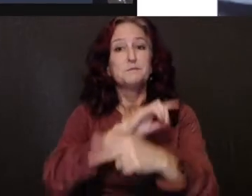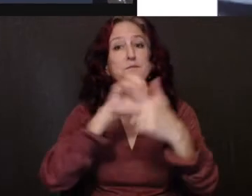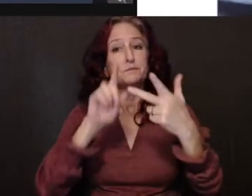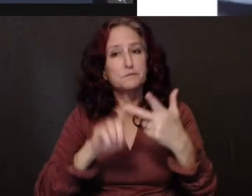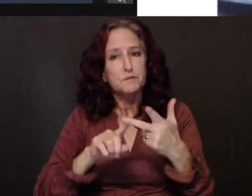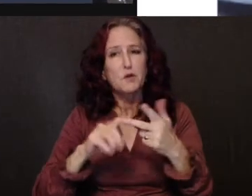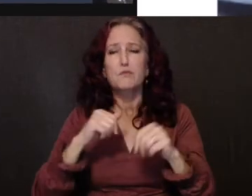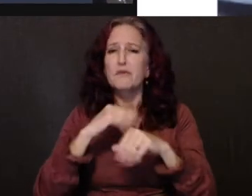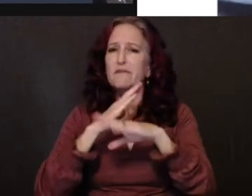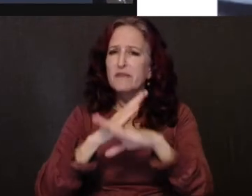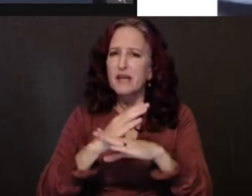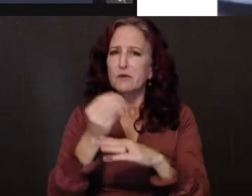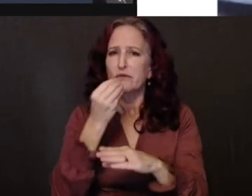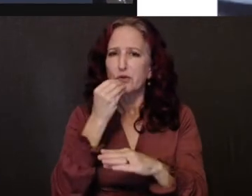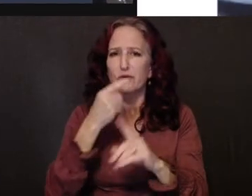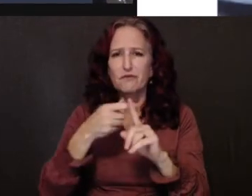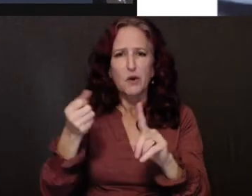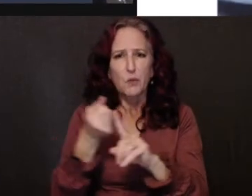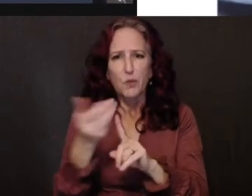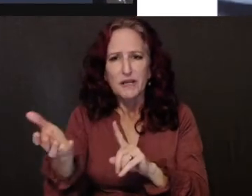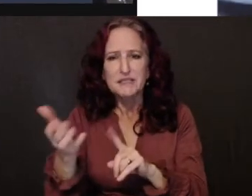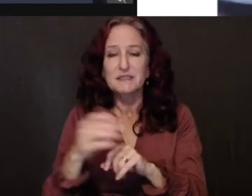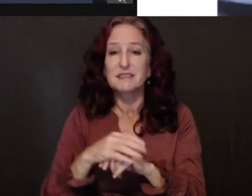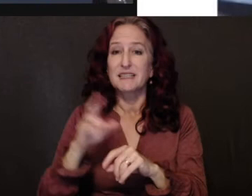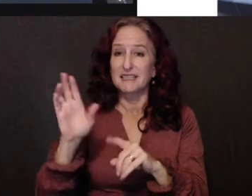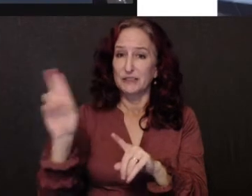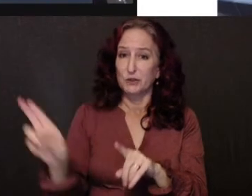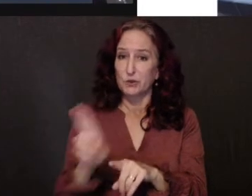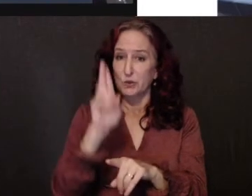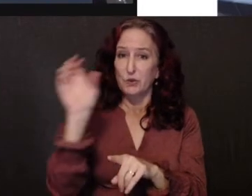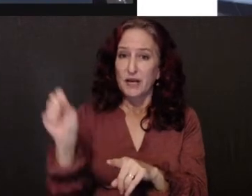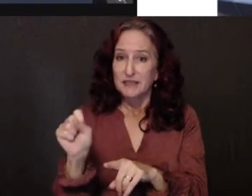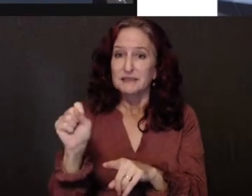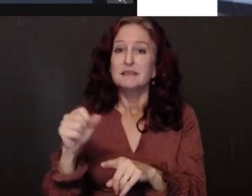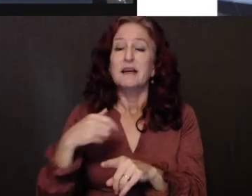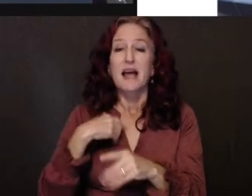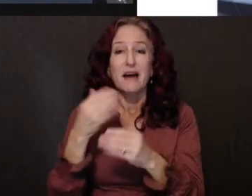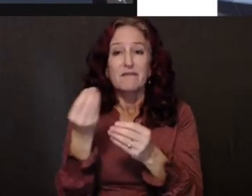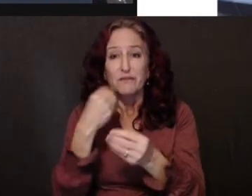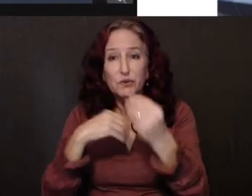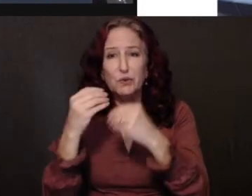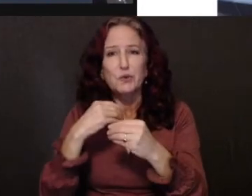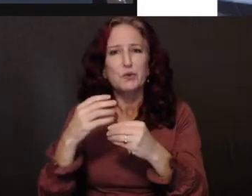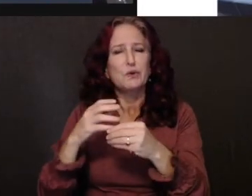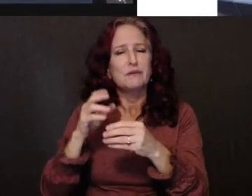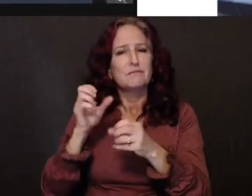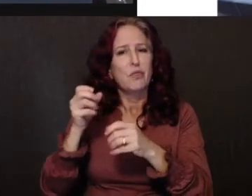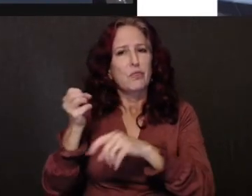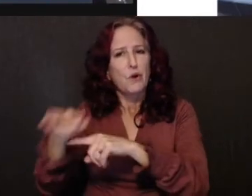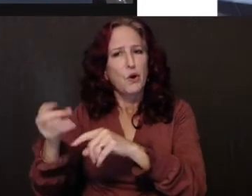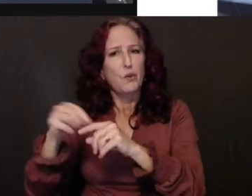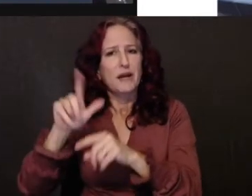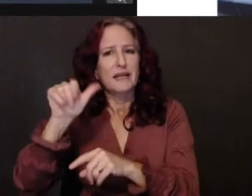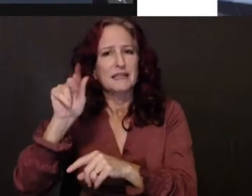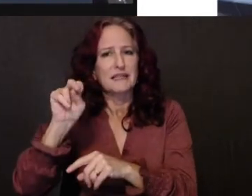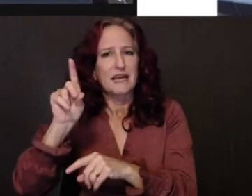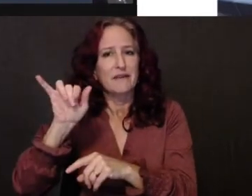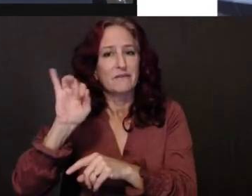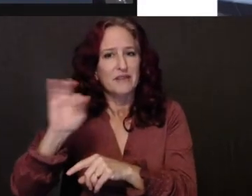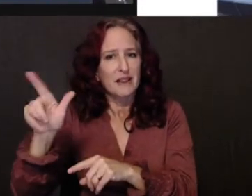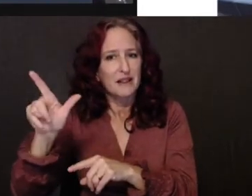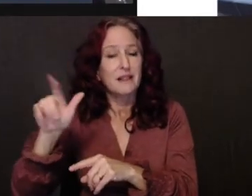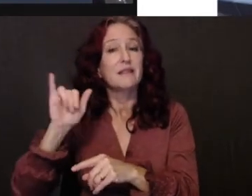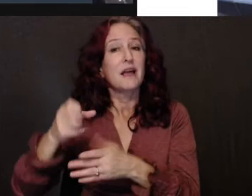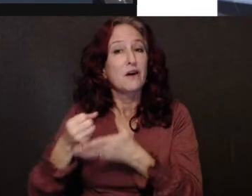And we also want to work on preventing food from being wasted. In the United States, a large portion of food is disposed of and it decomposes in